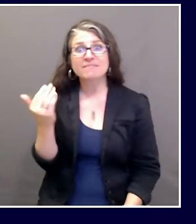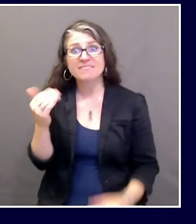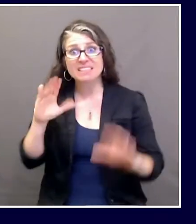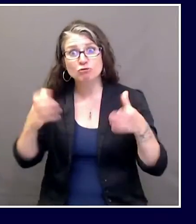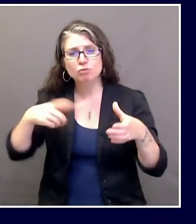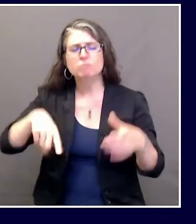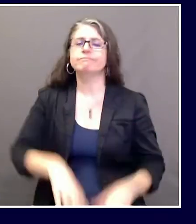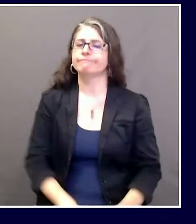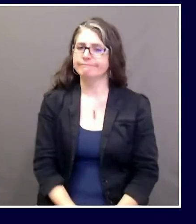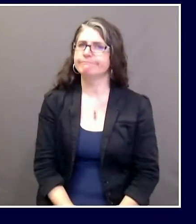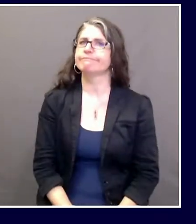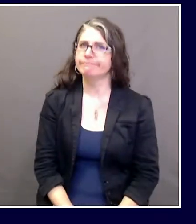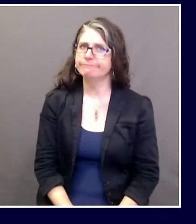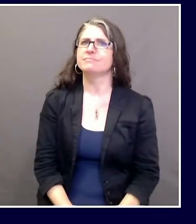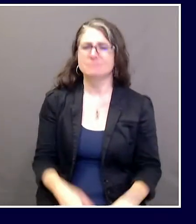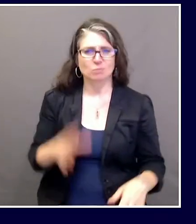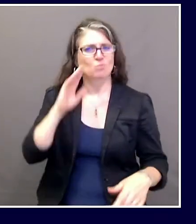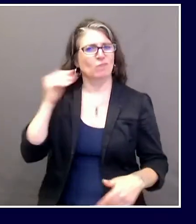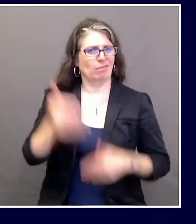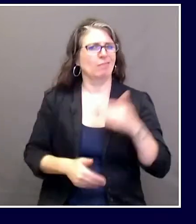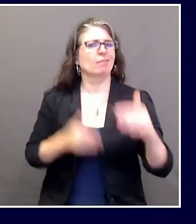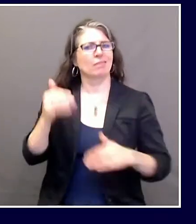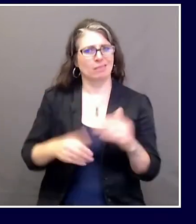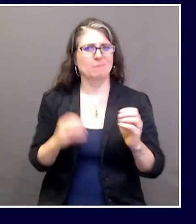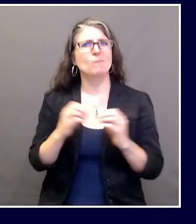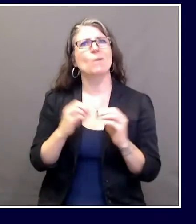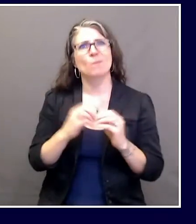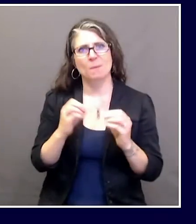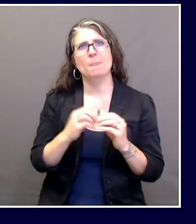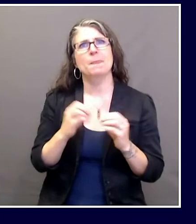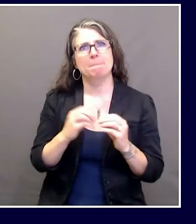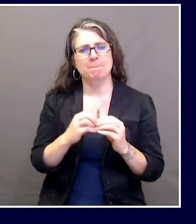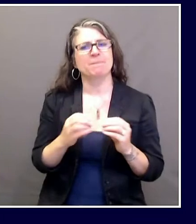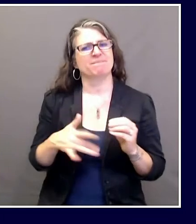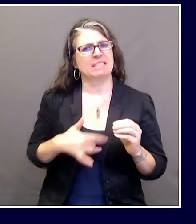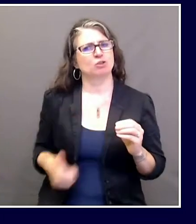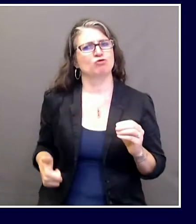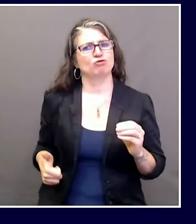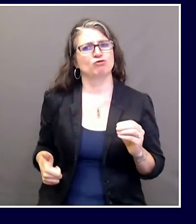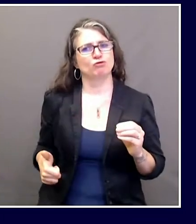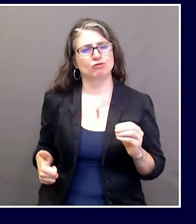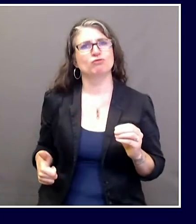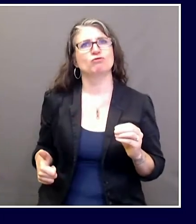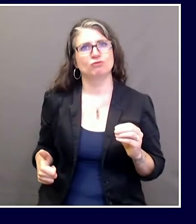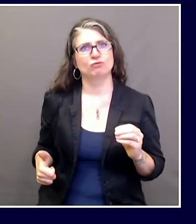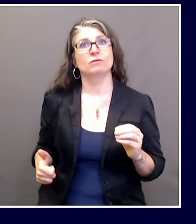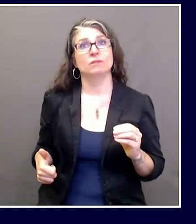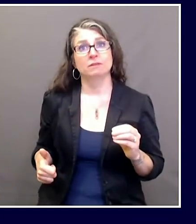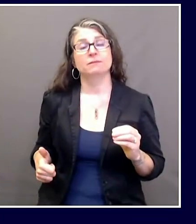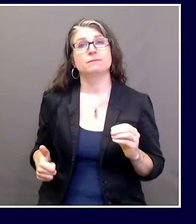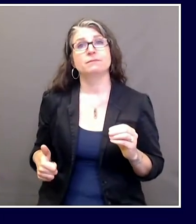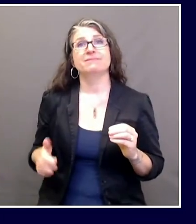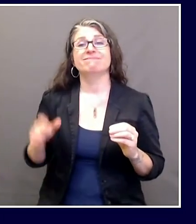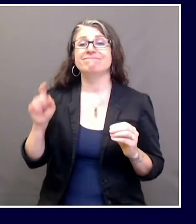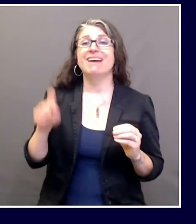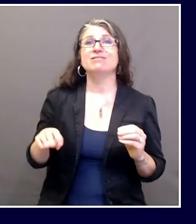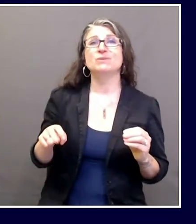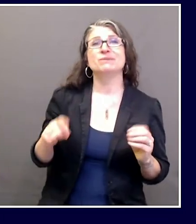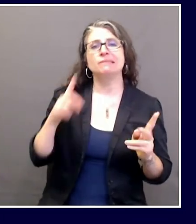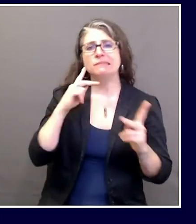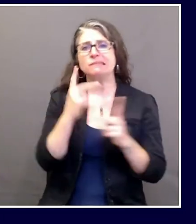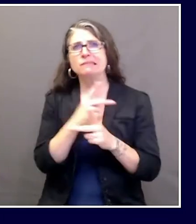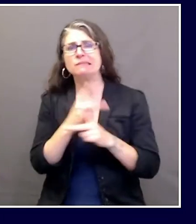progress in a short period of time is encouraging. But we have to finish that job. We have to get to those pockets of people with relatively